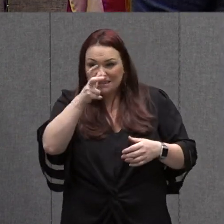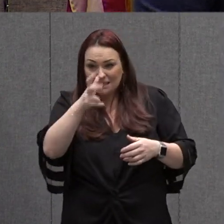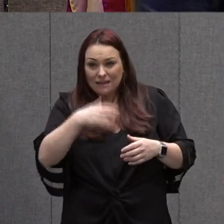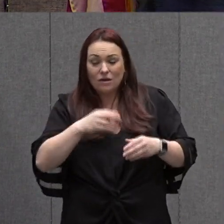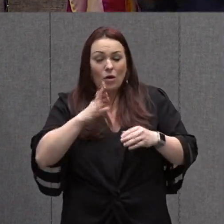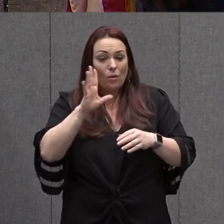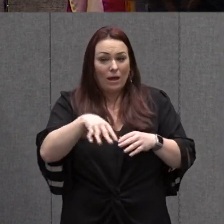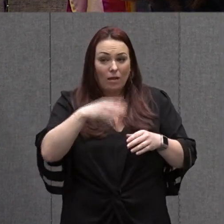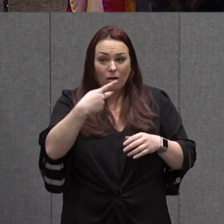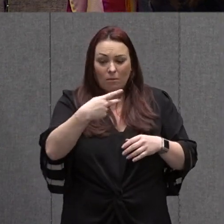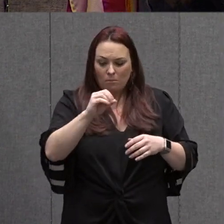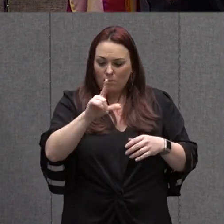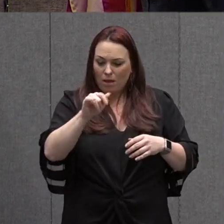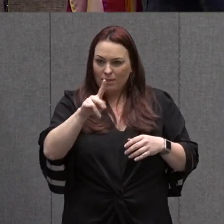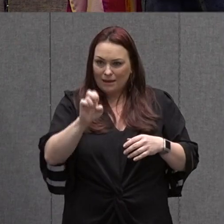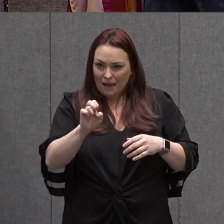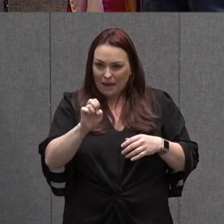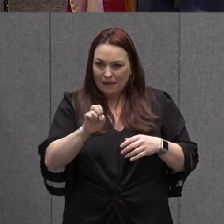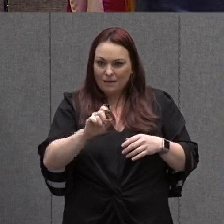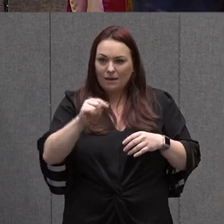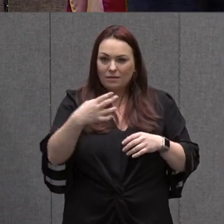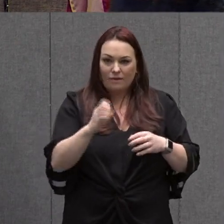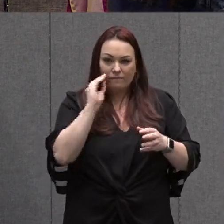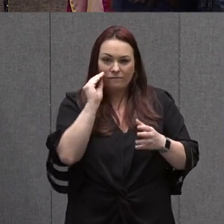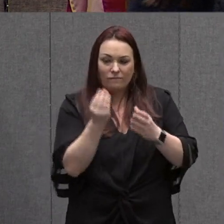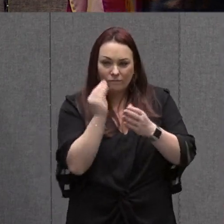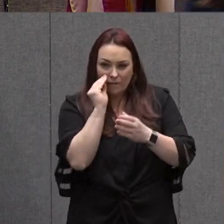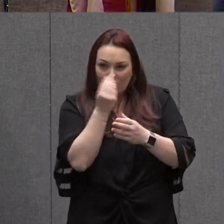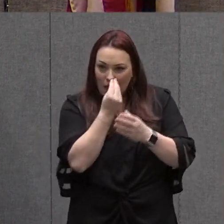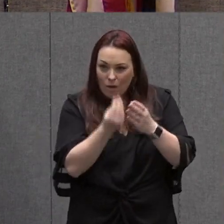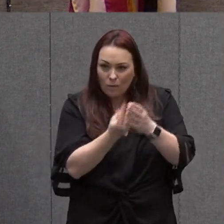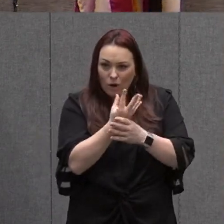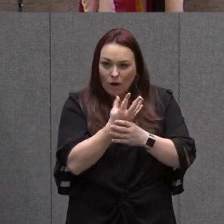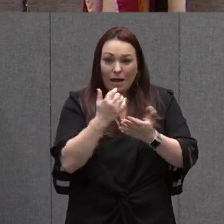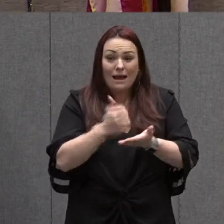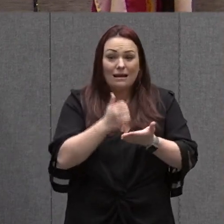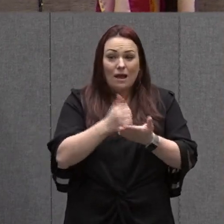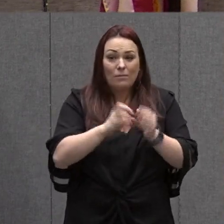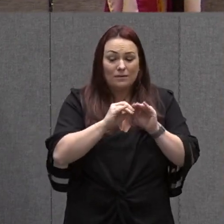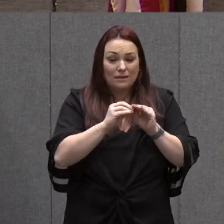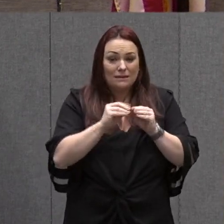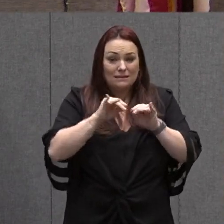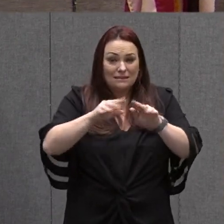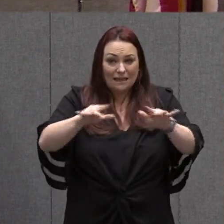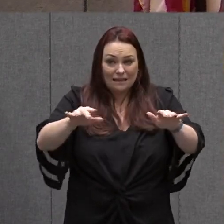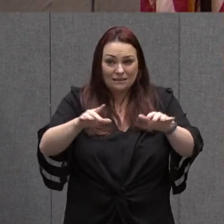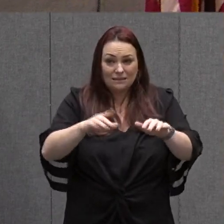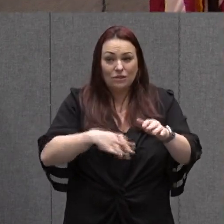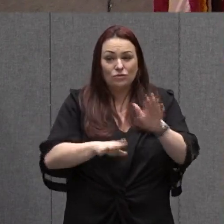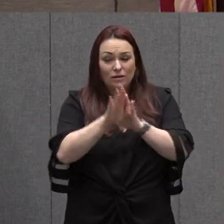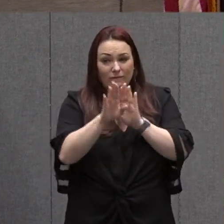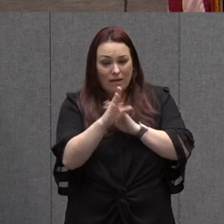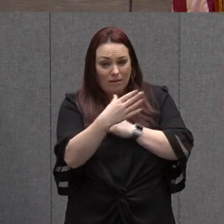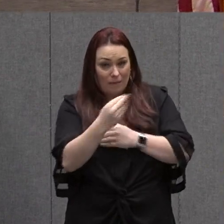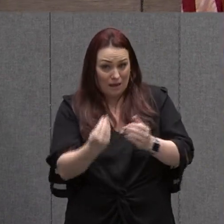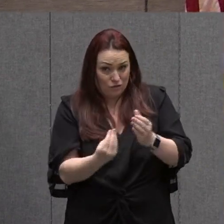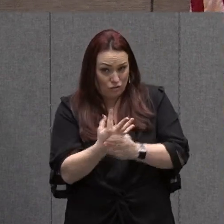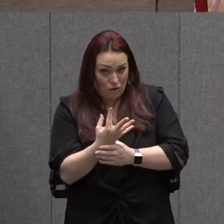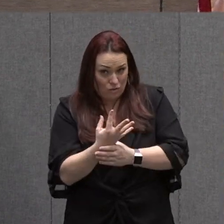water and light and soil. But they need space so that their roots can grow and so that they can